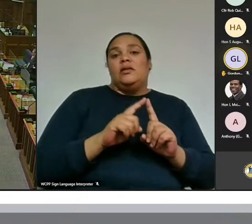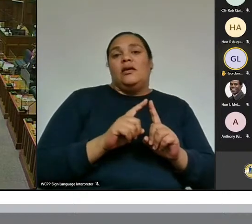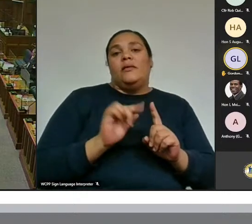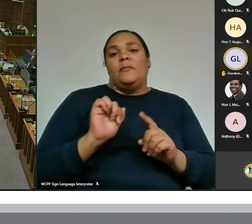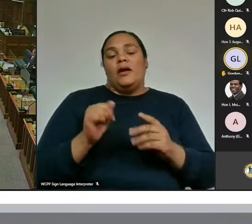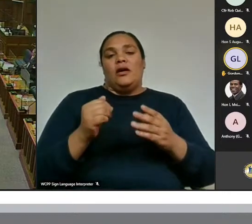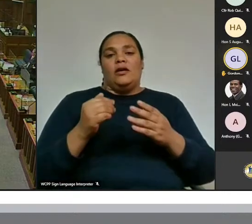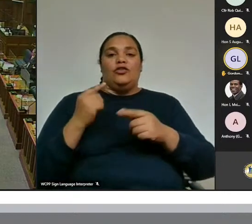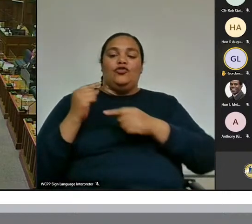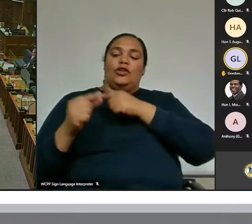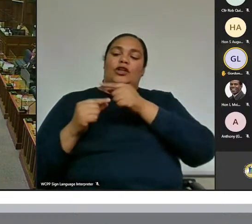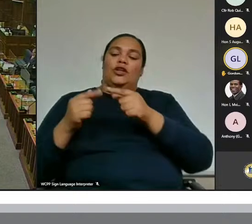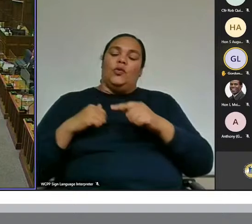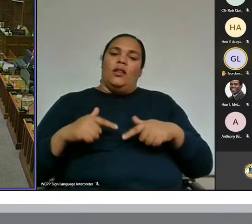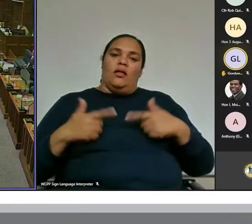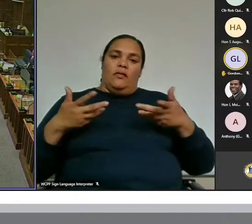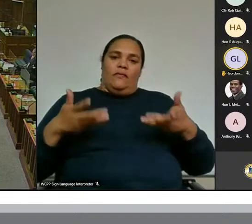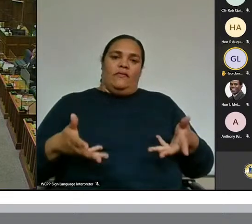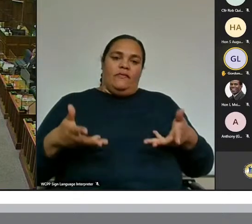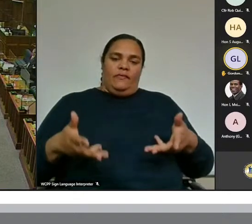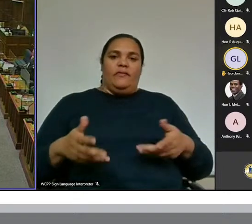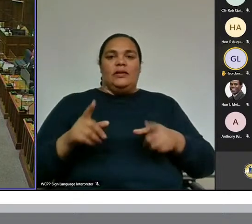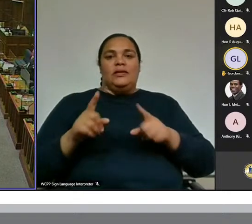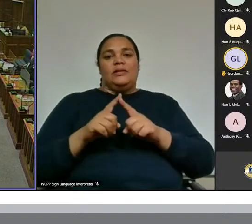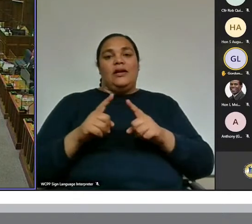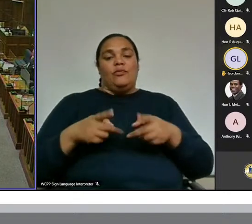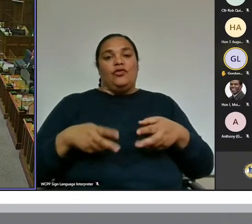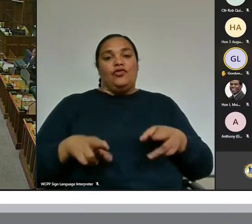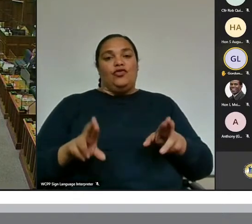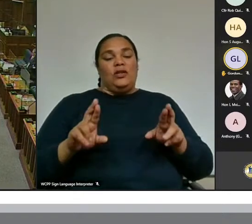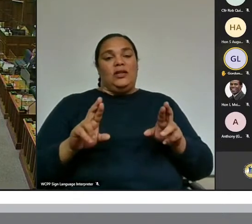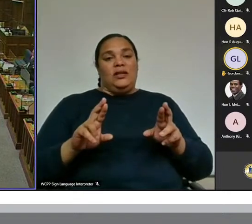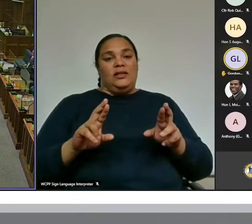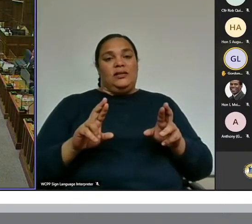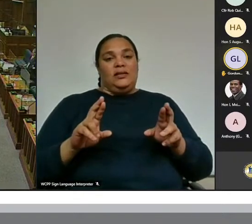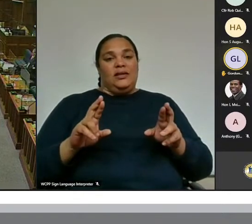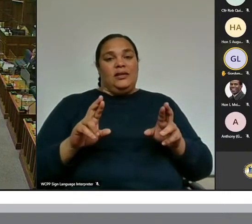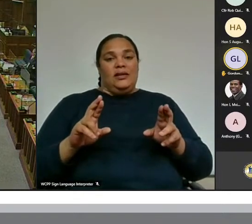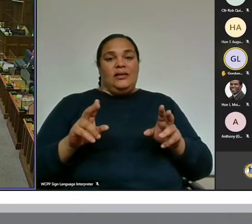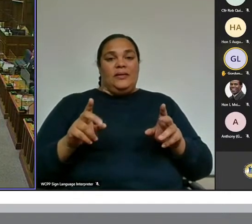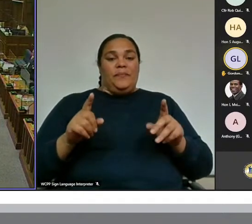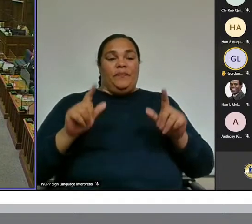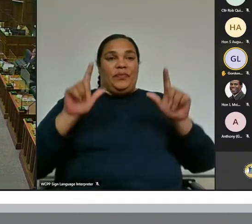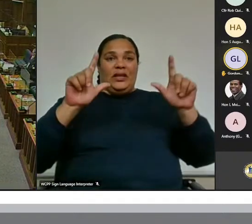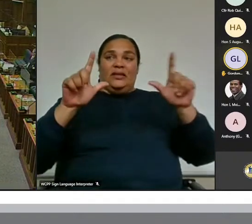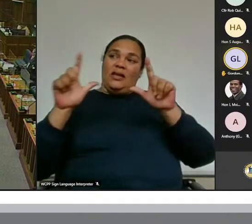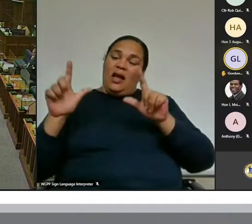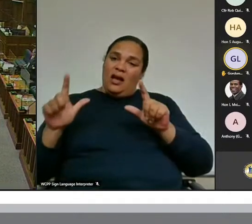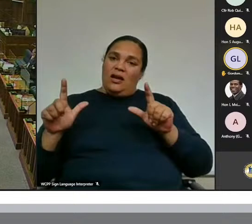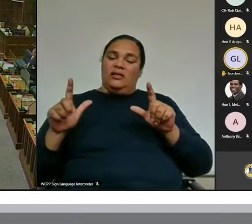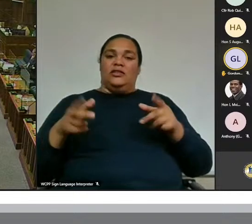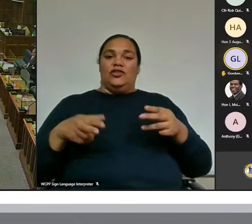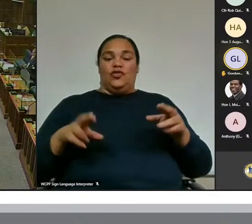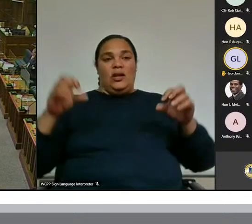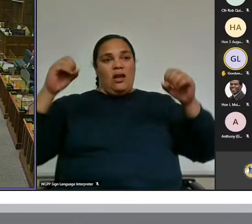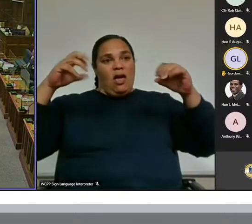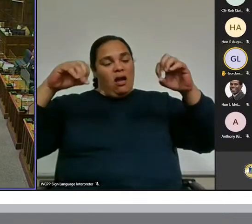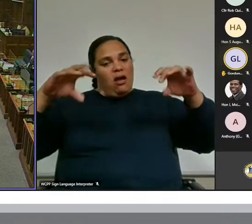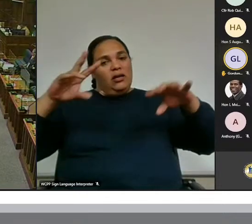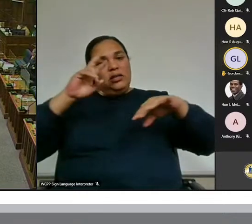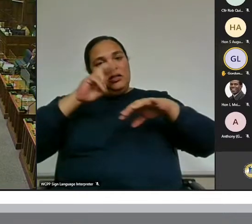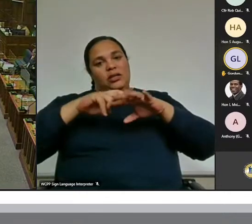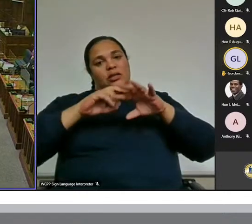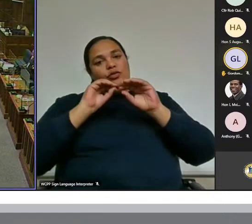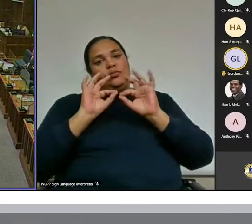and generation that we are living. And street marks and signboards needs to be